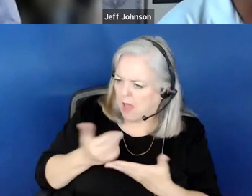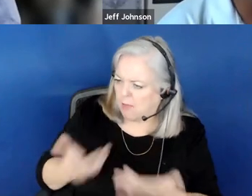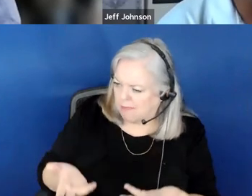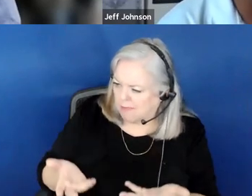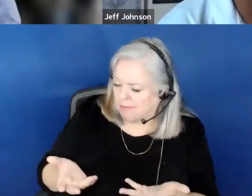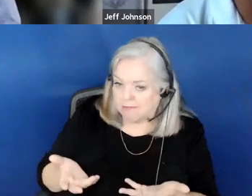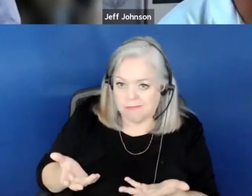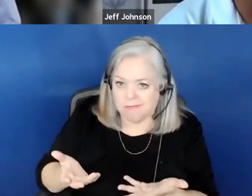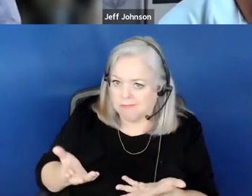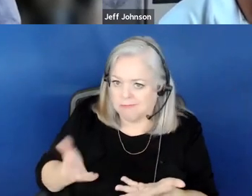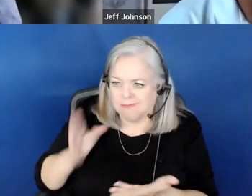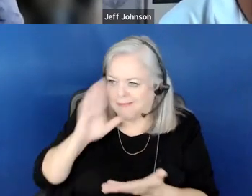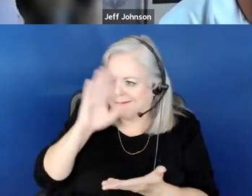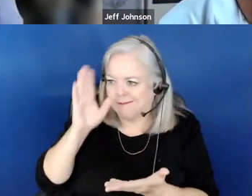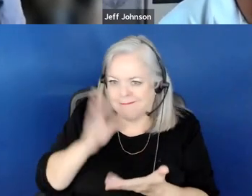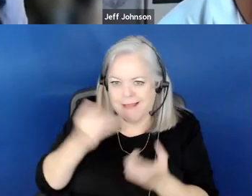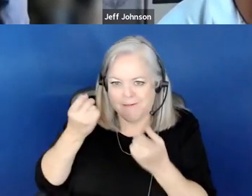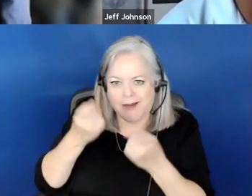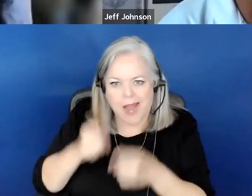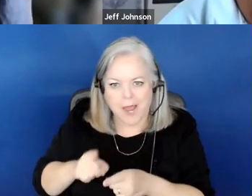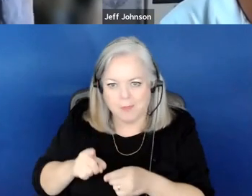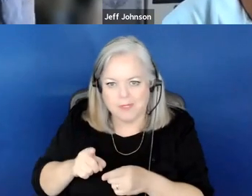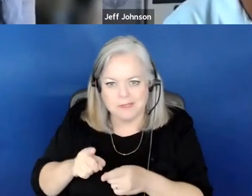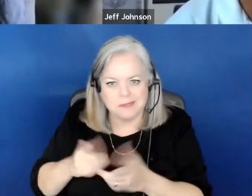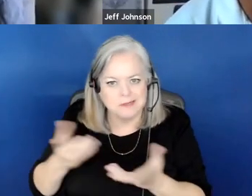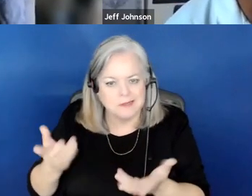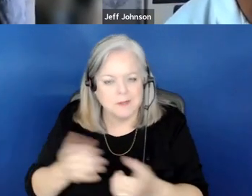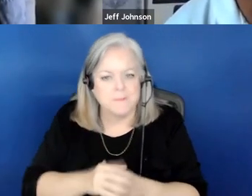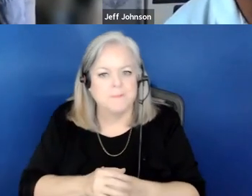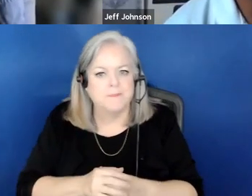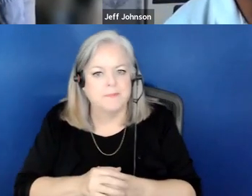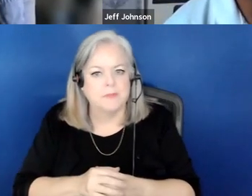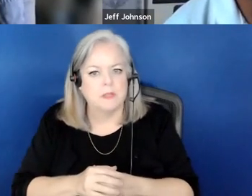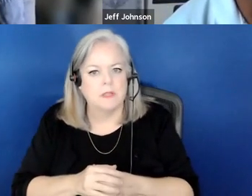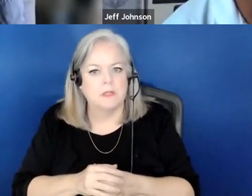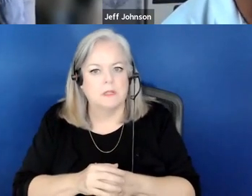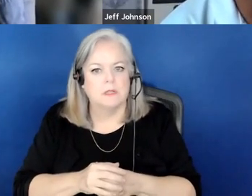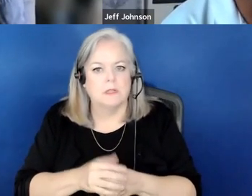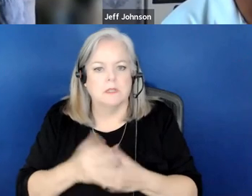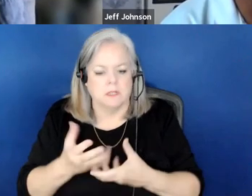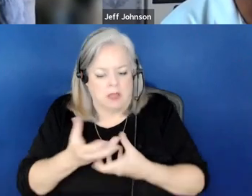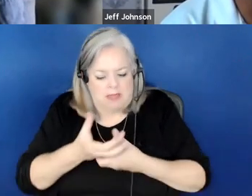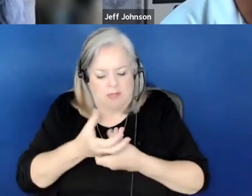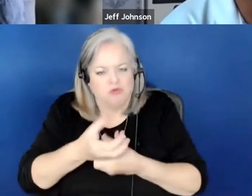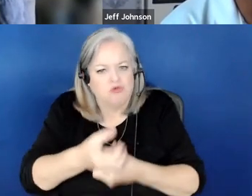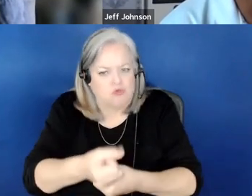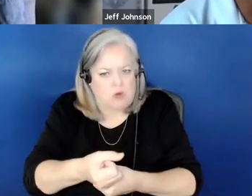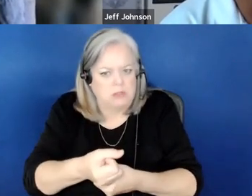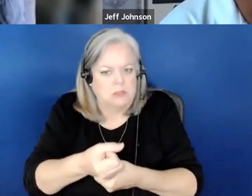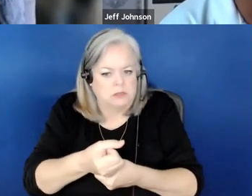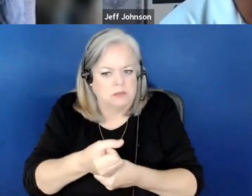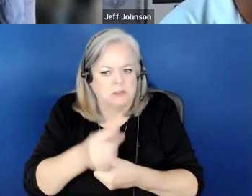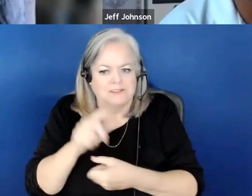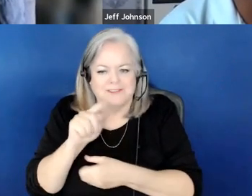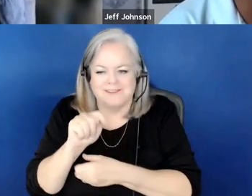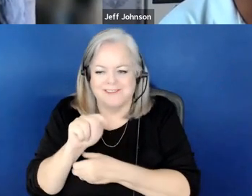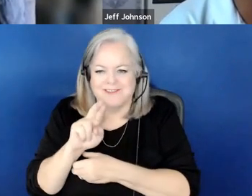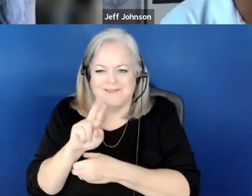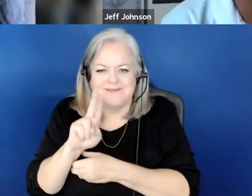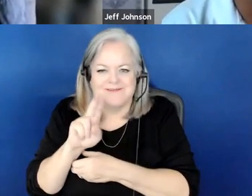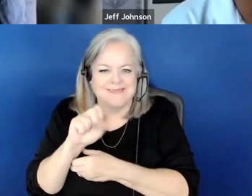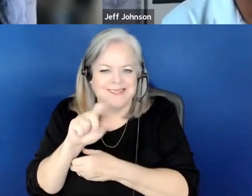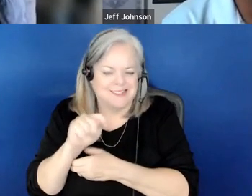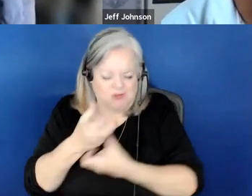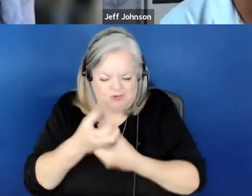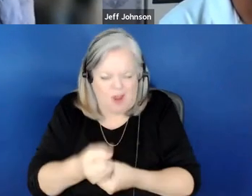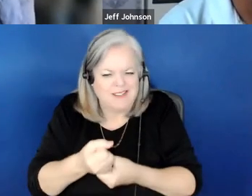they never fall through so it's just that trust you know that I look at and I think that's what parents